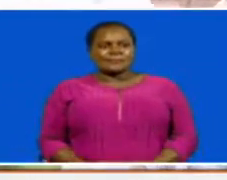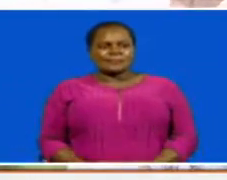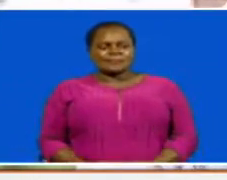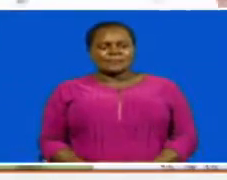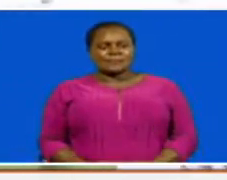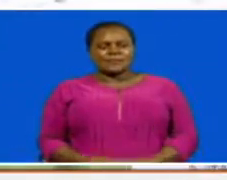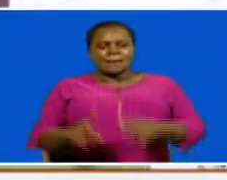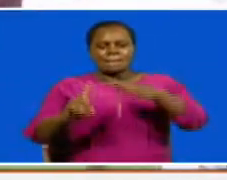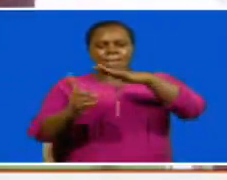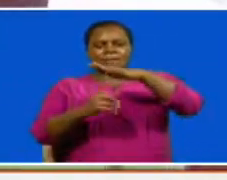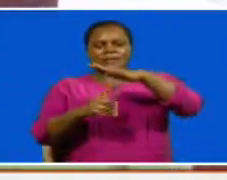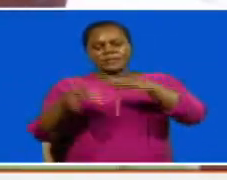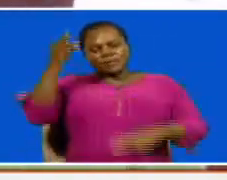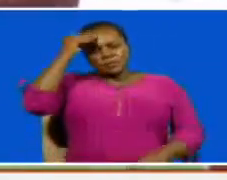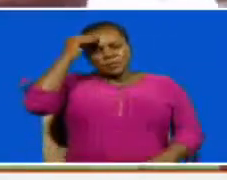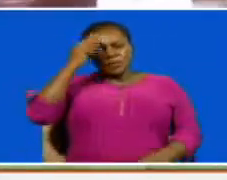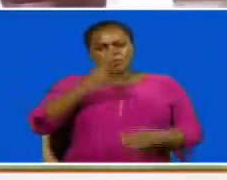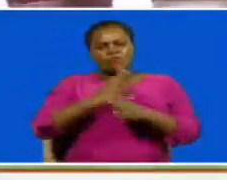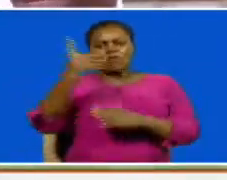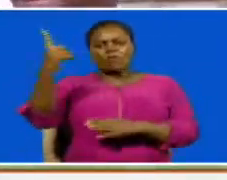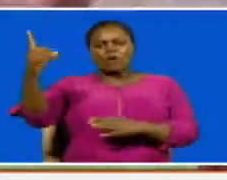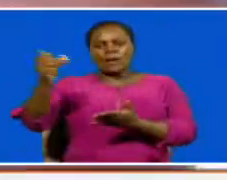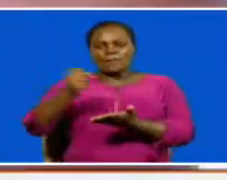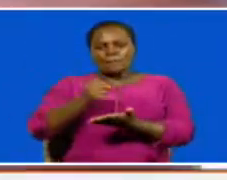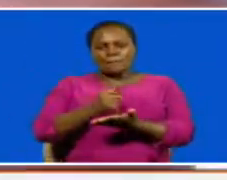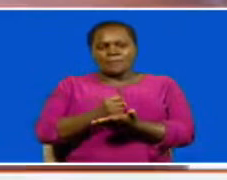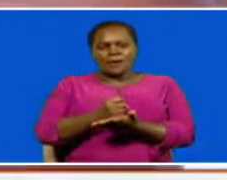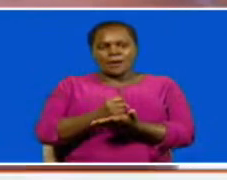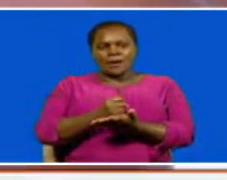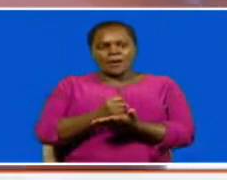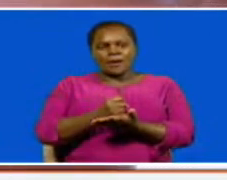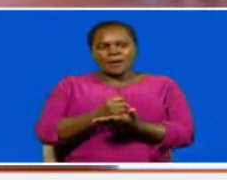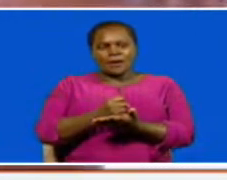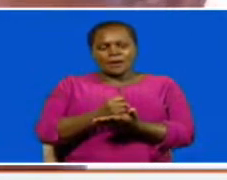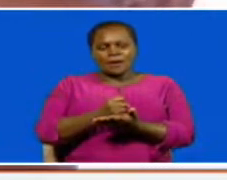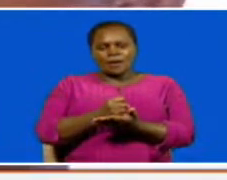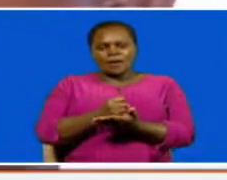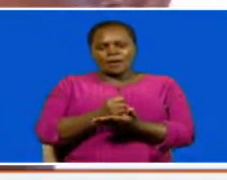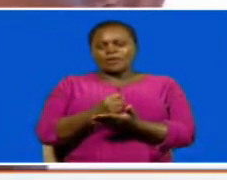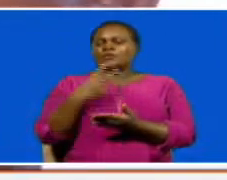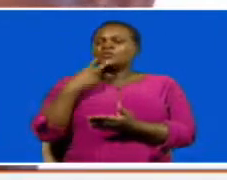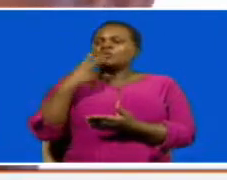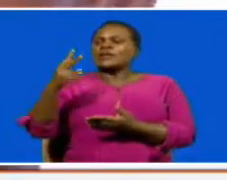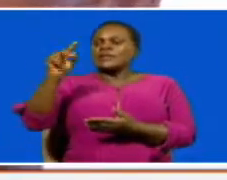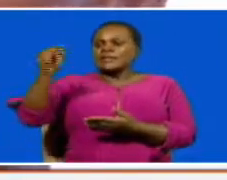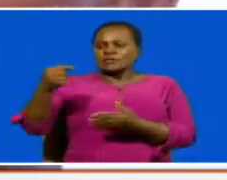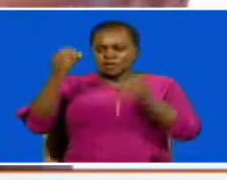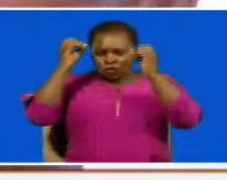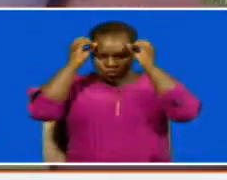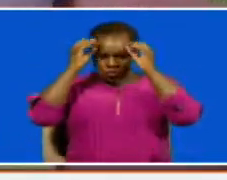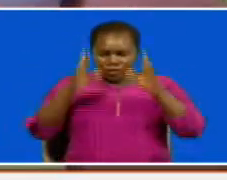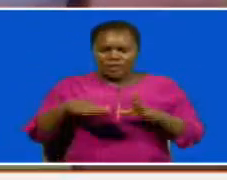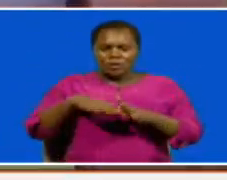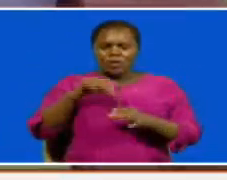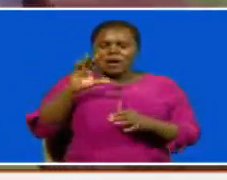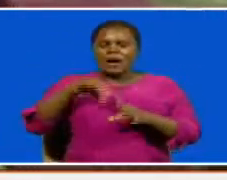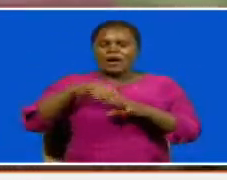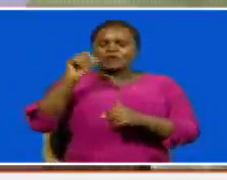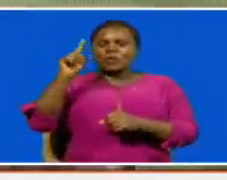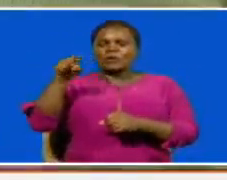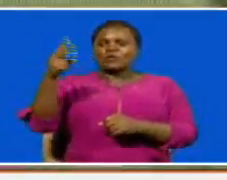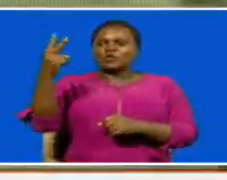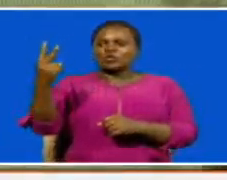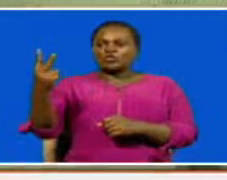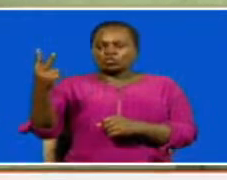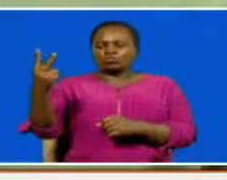Meanwhile, the Minister of Education says Form 1 admission has been impressive, with just about 200,000 learners out of the 1.24